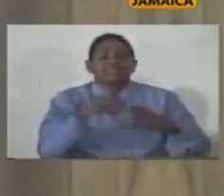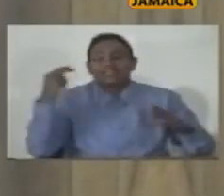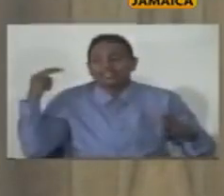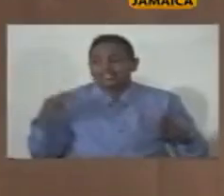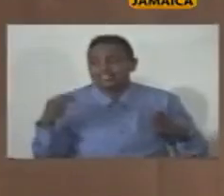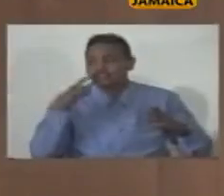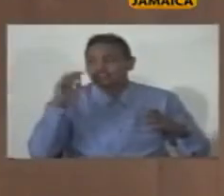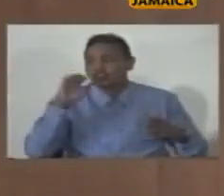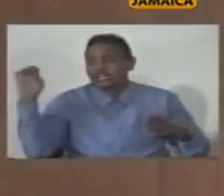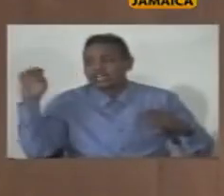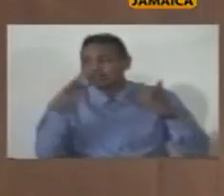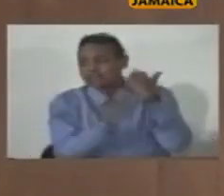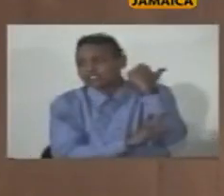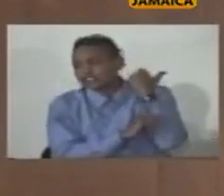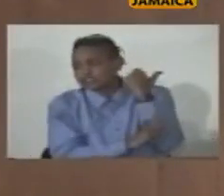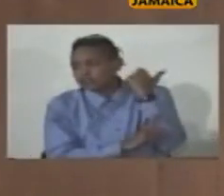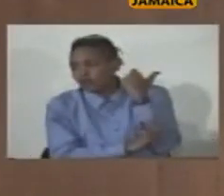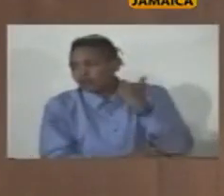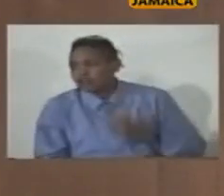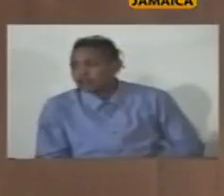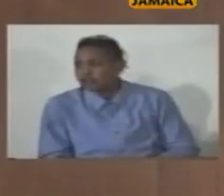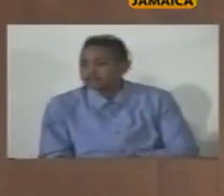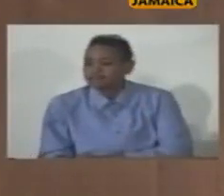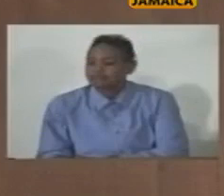of East Portland.